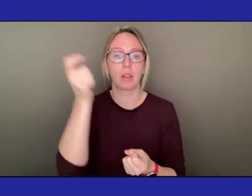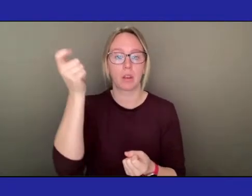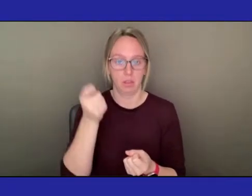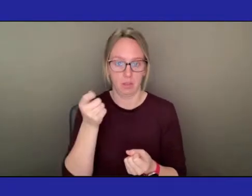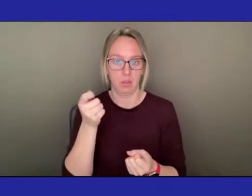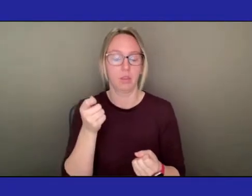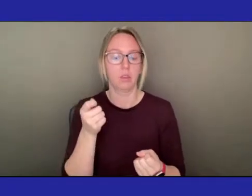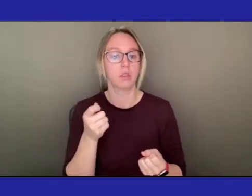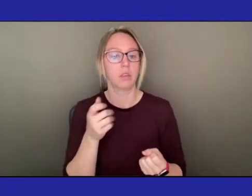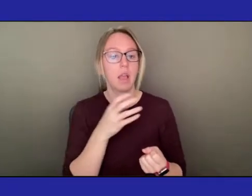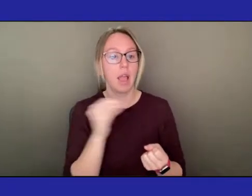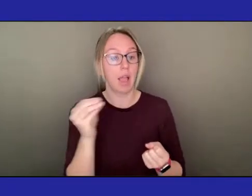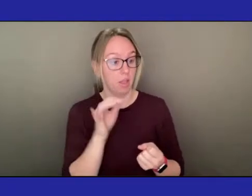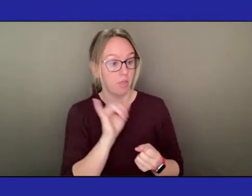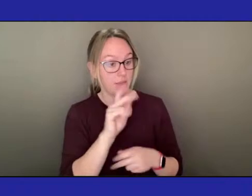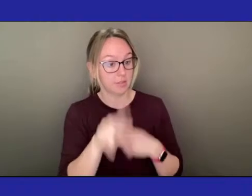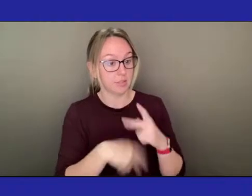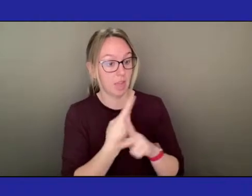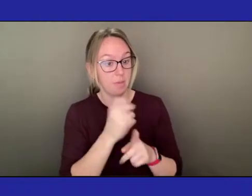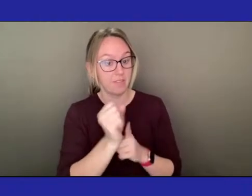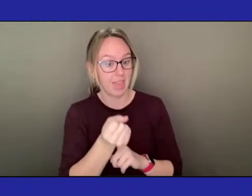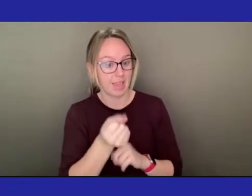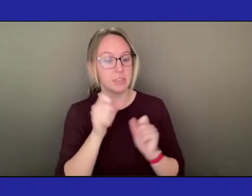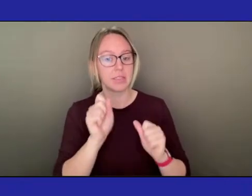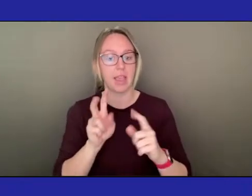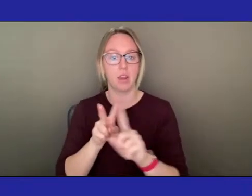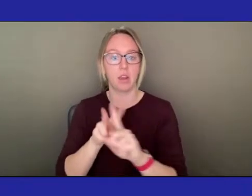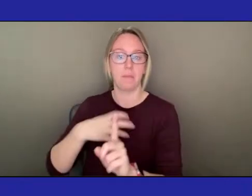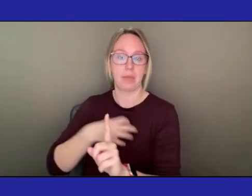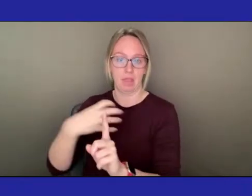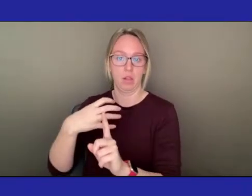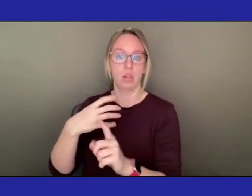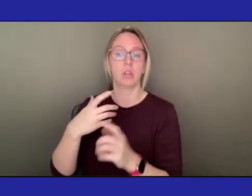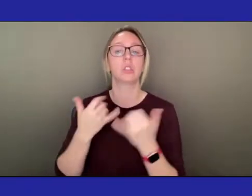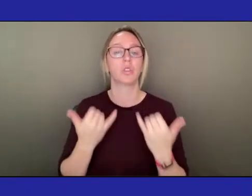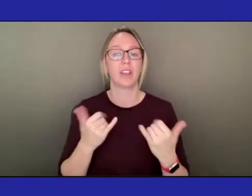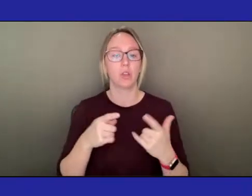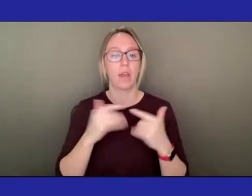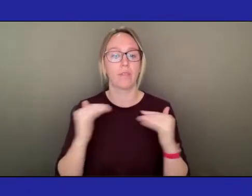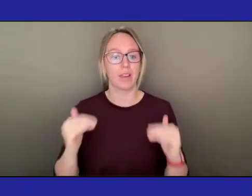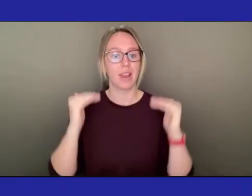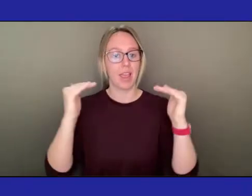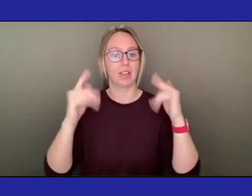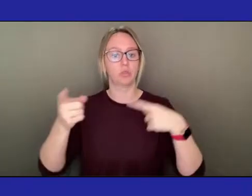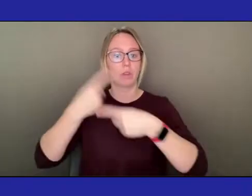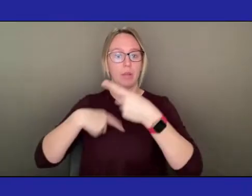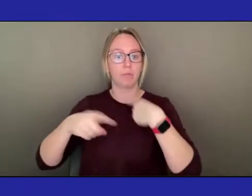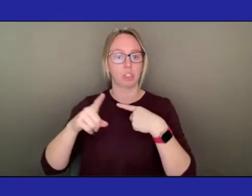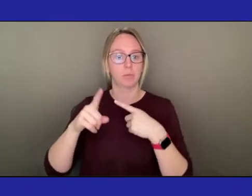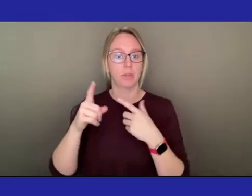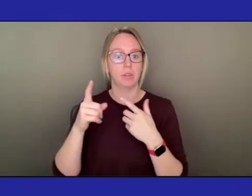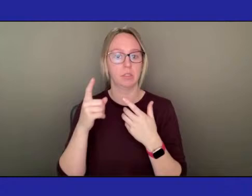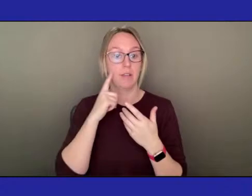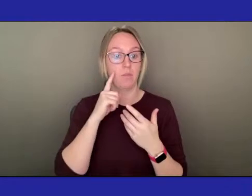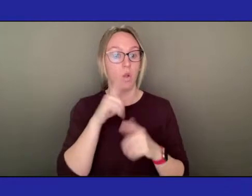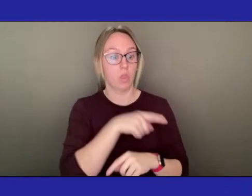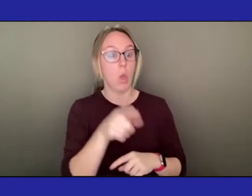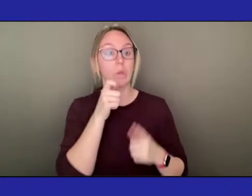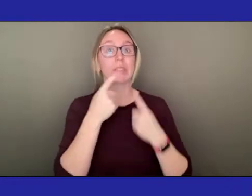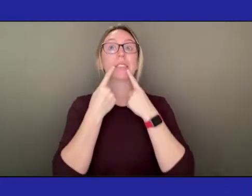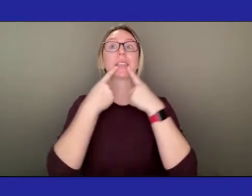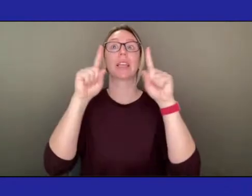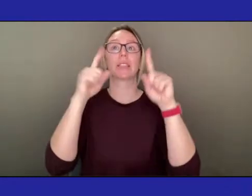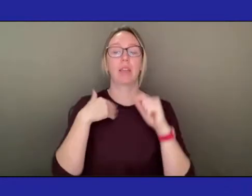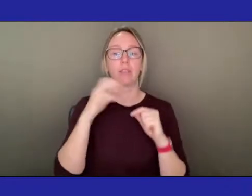those types of cases. And so now you get enhanced reimbursement for those who successfully now have SSI disability. So